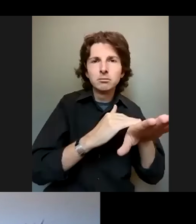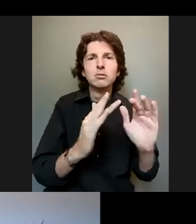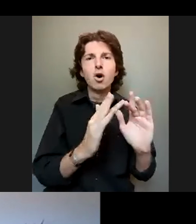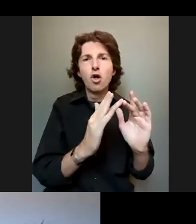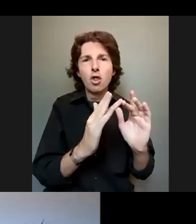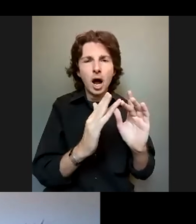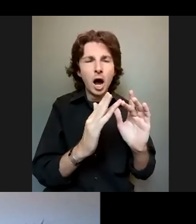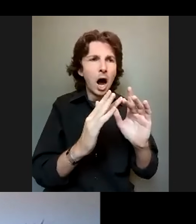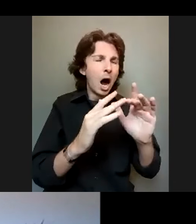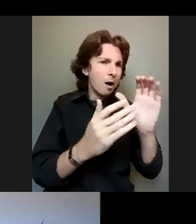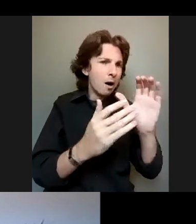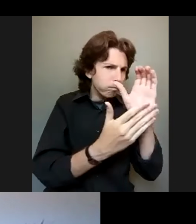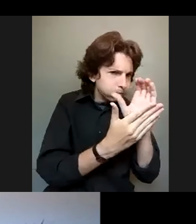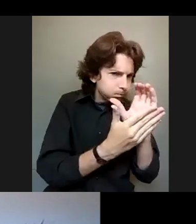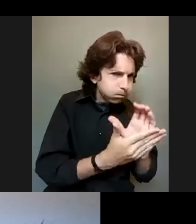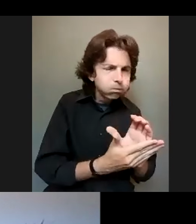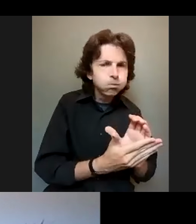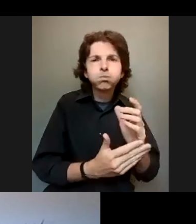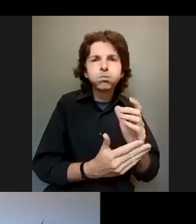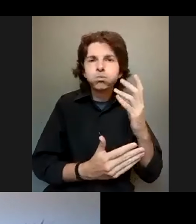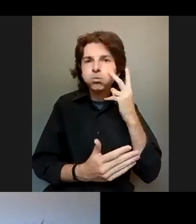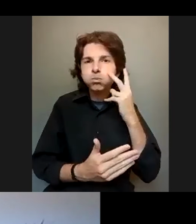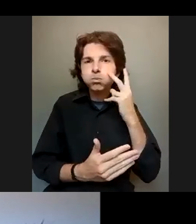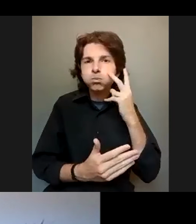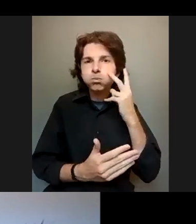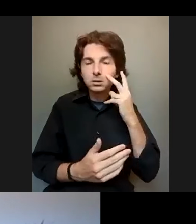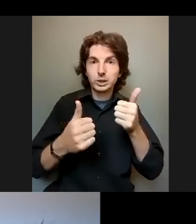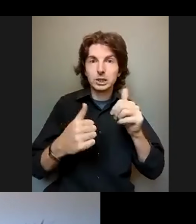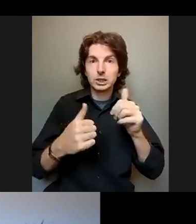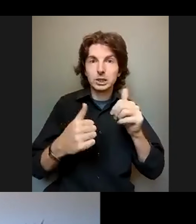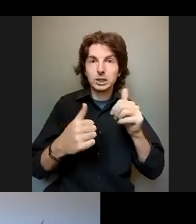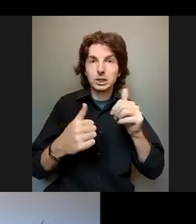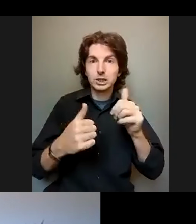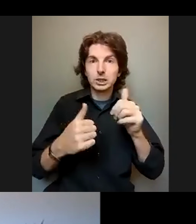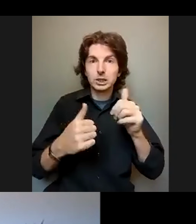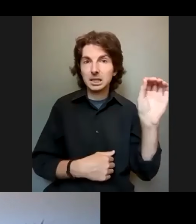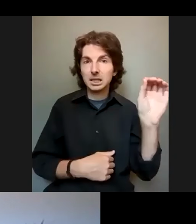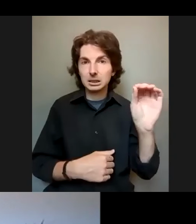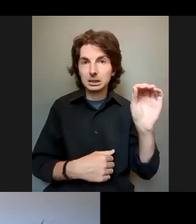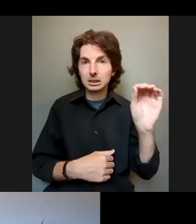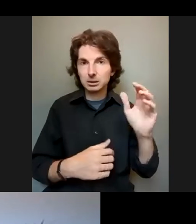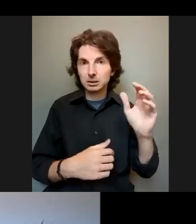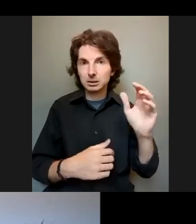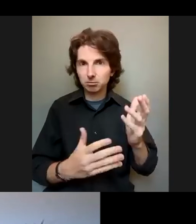the companies and see. And the other thing is the janitorial,